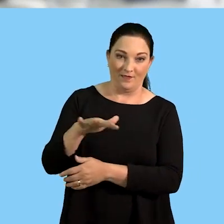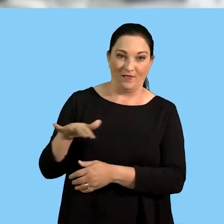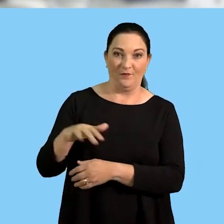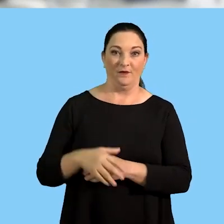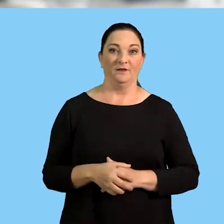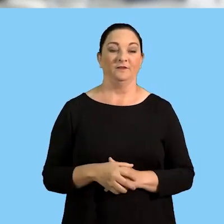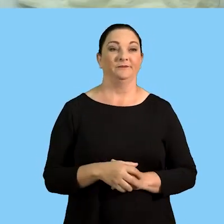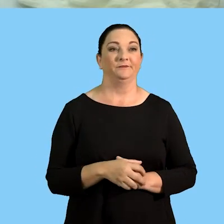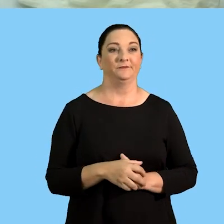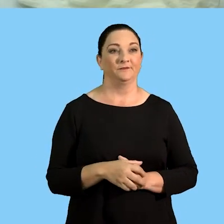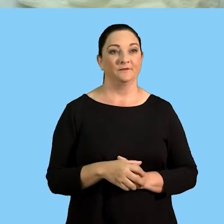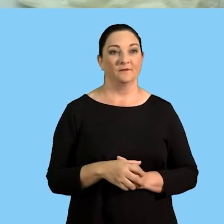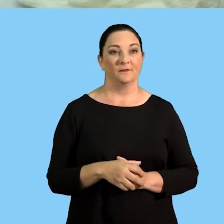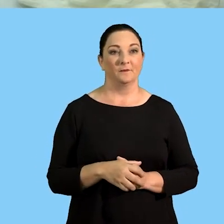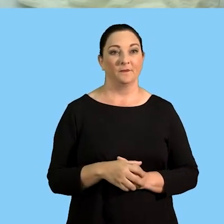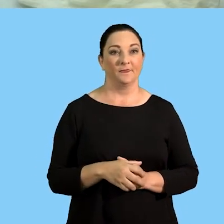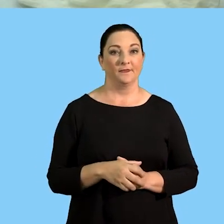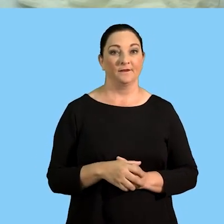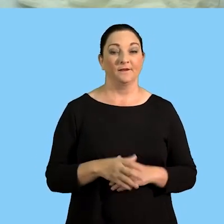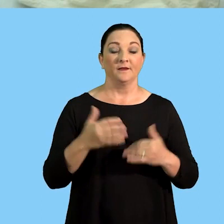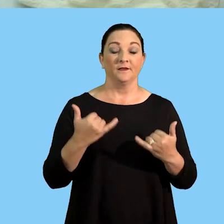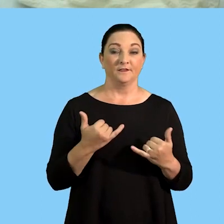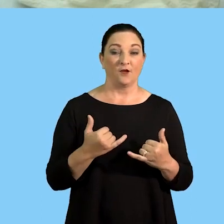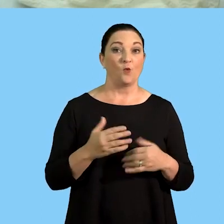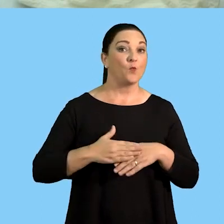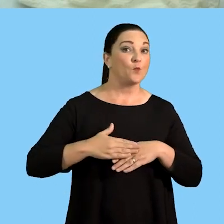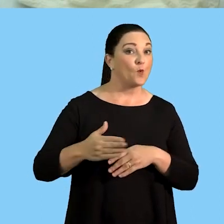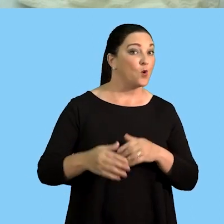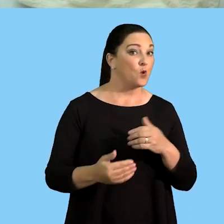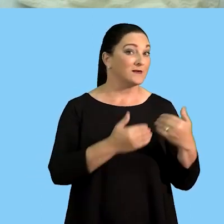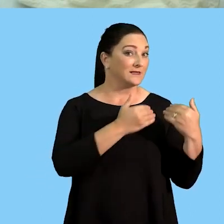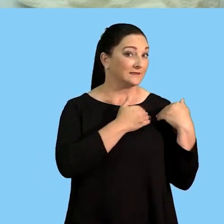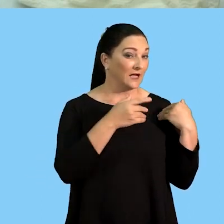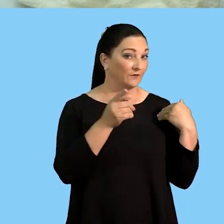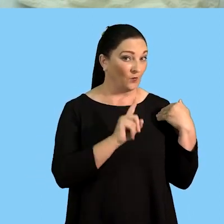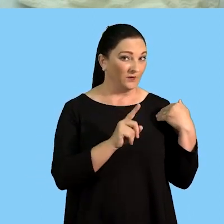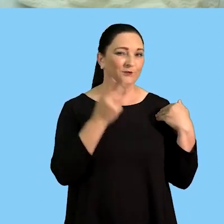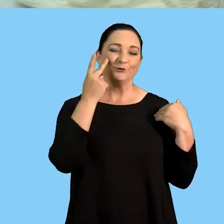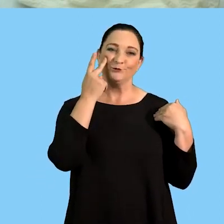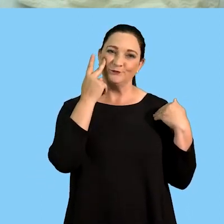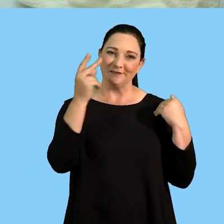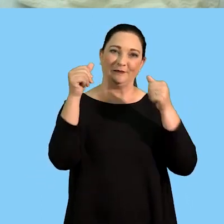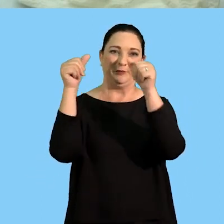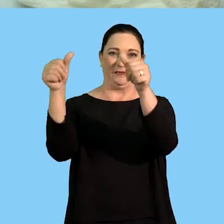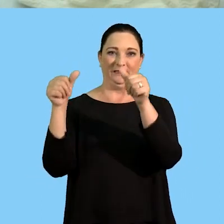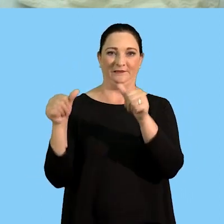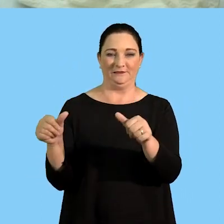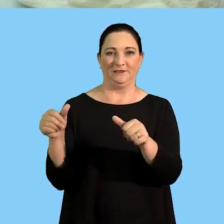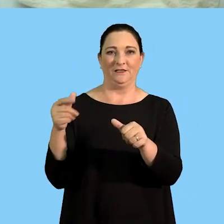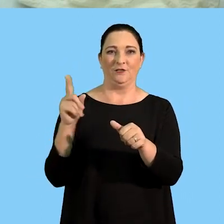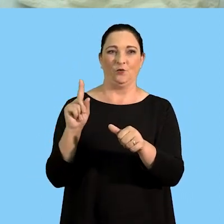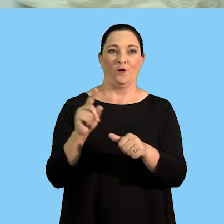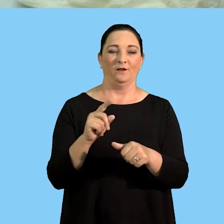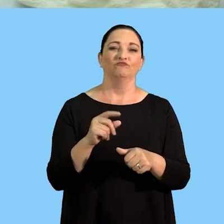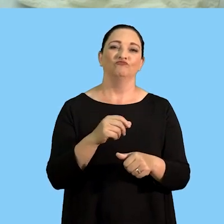particular environment. The second safety requirement, as you can see from the picture here,